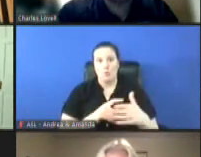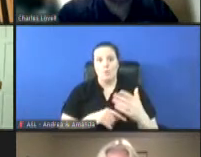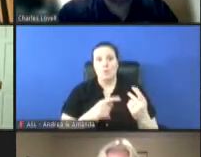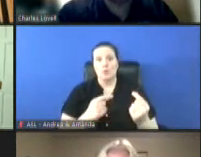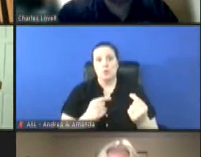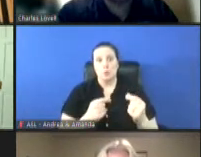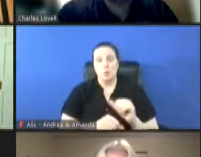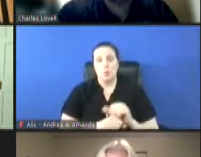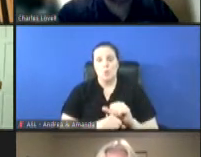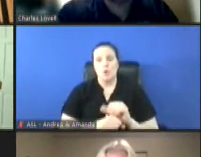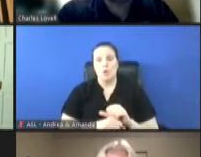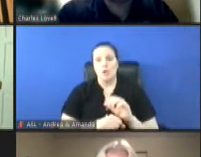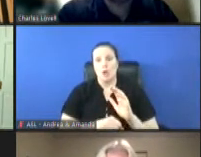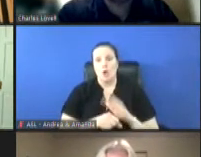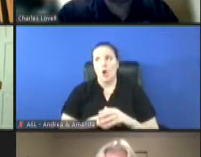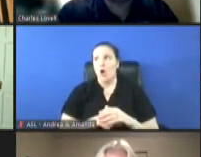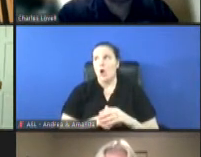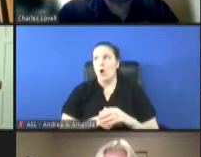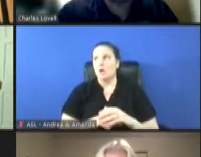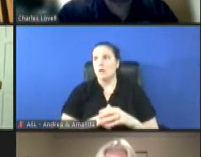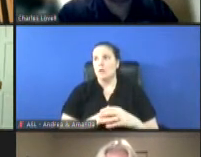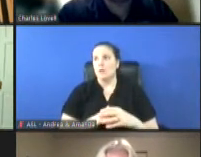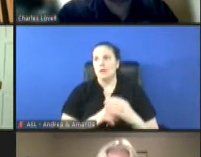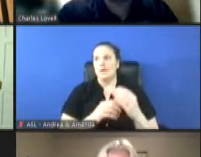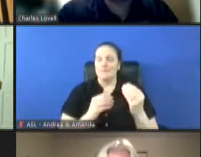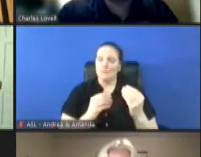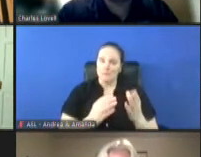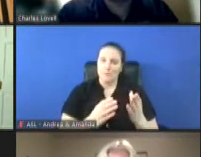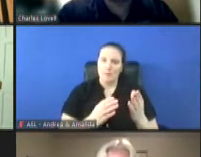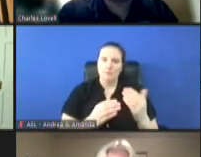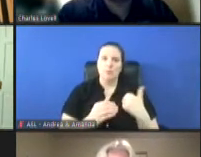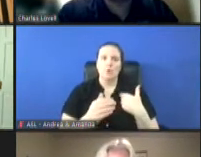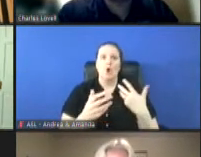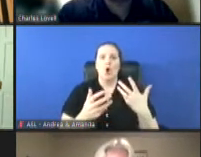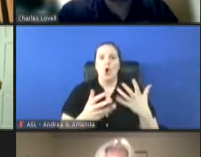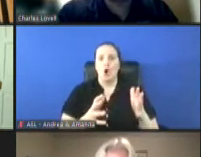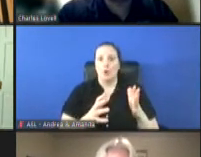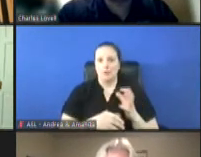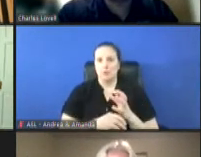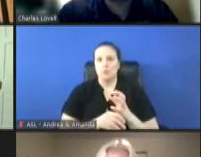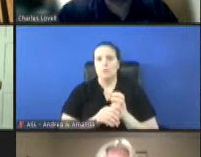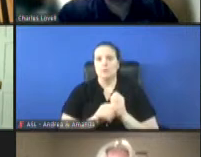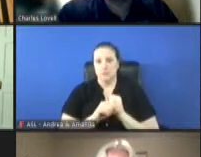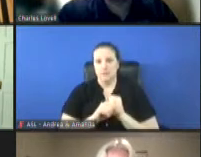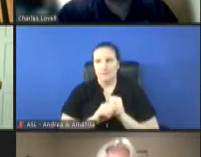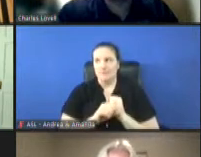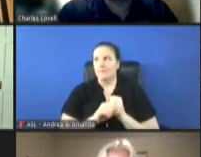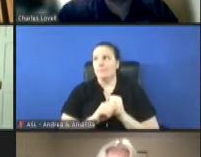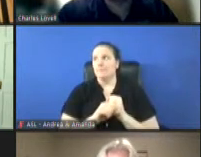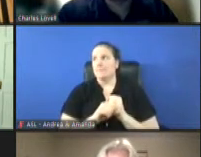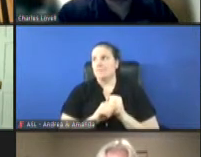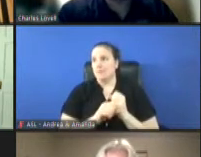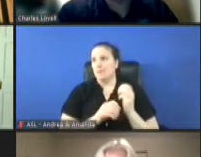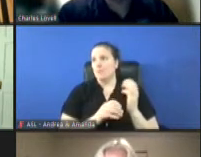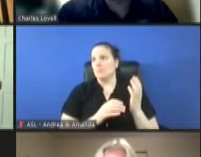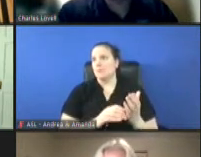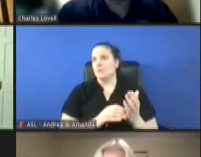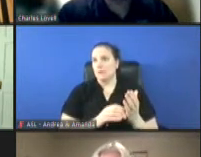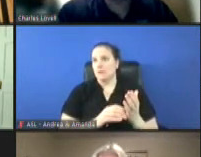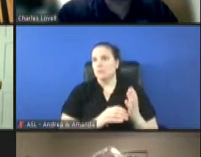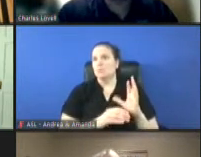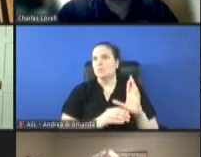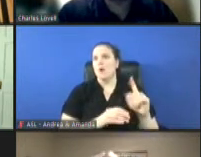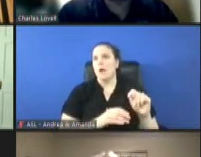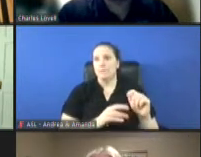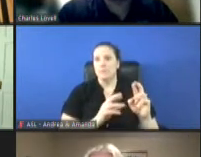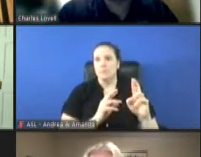is working on the information we have already received and bringing it forth to craft a